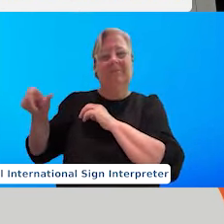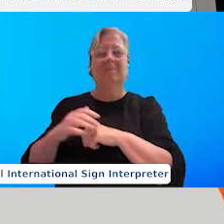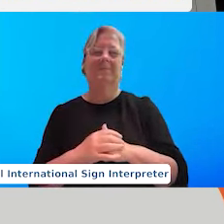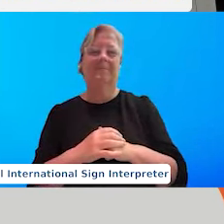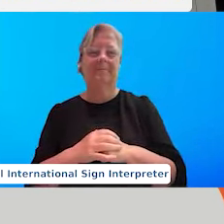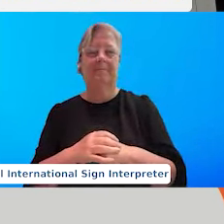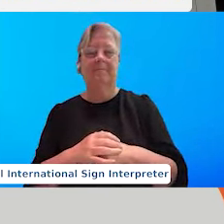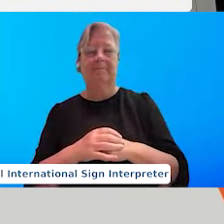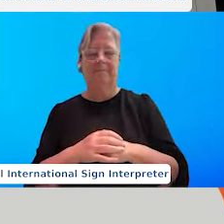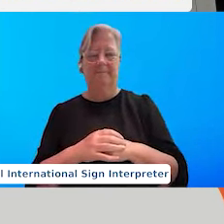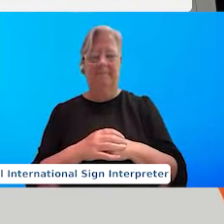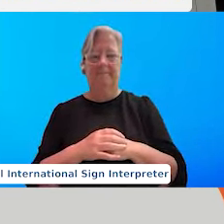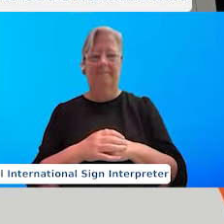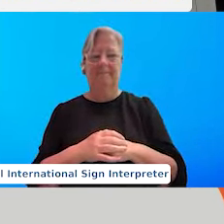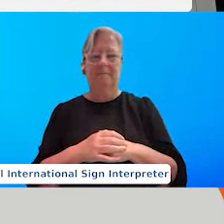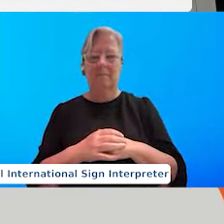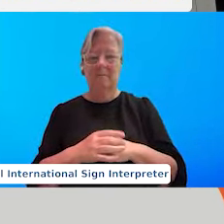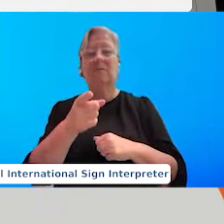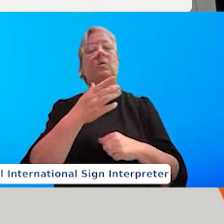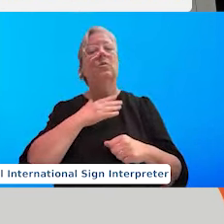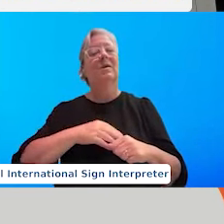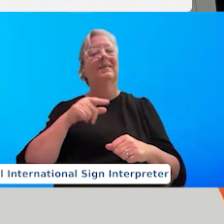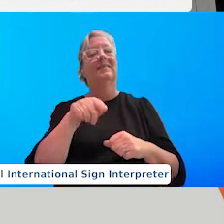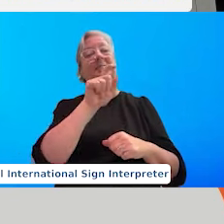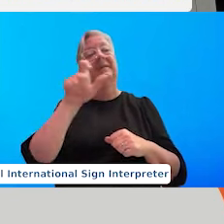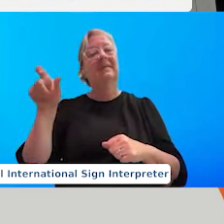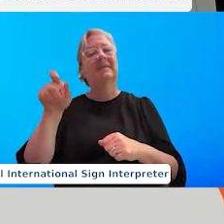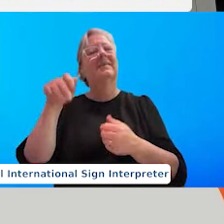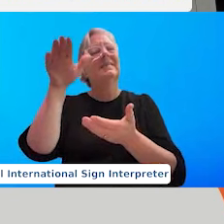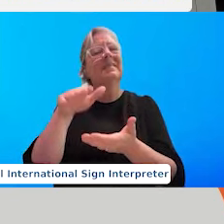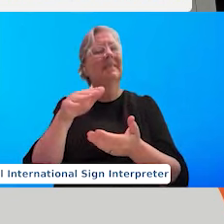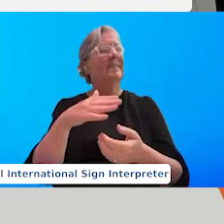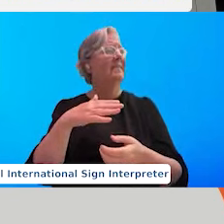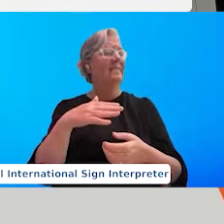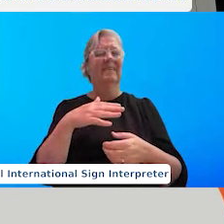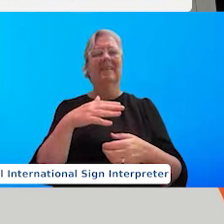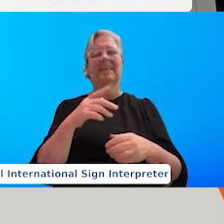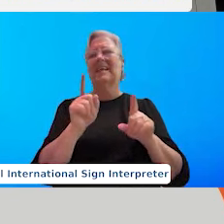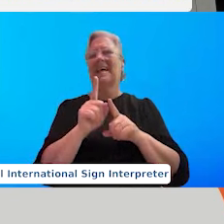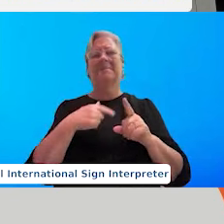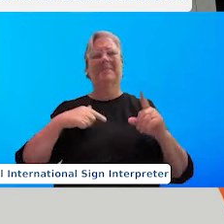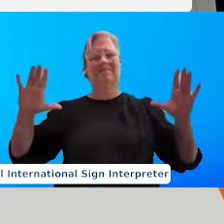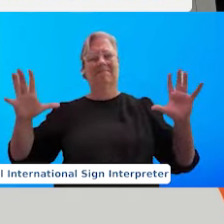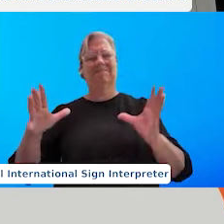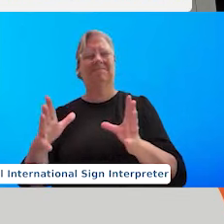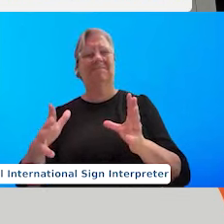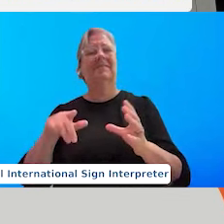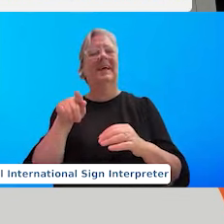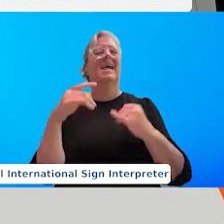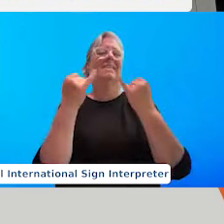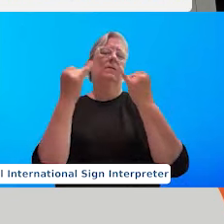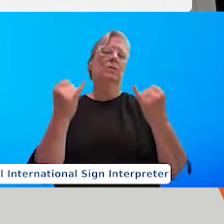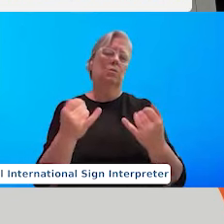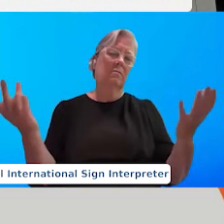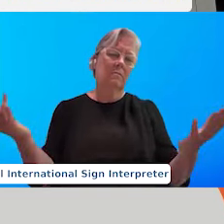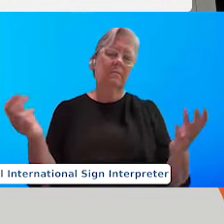And of course, we have a certain criteria thinking about the safety nets, about their well-being, and